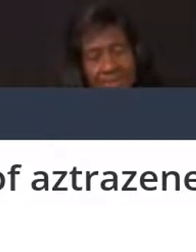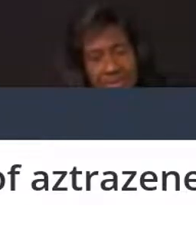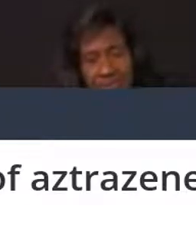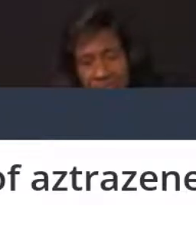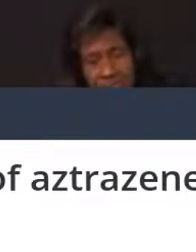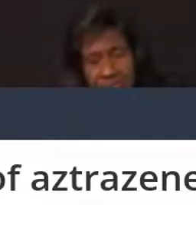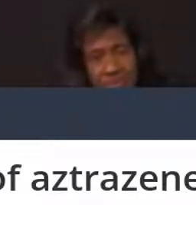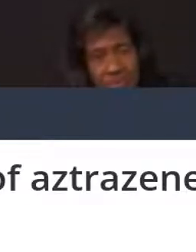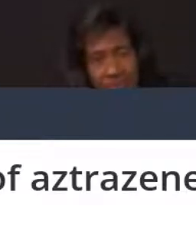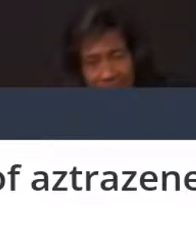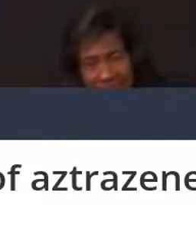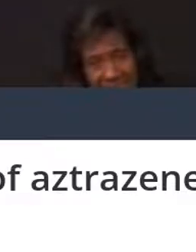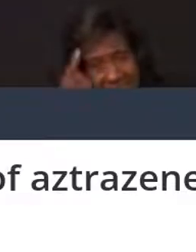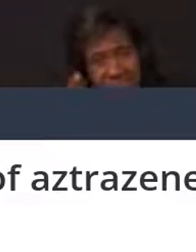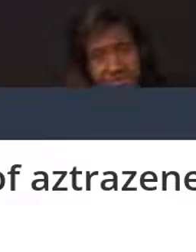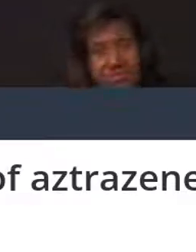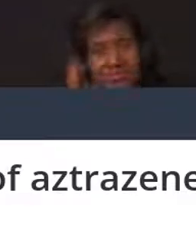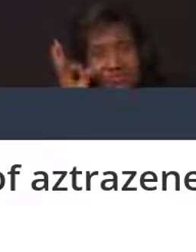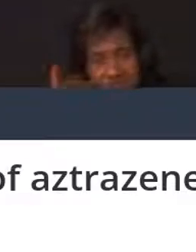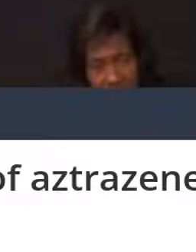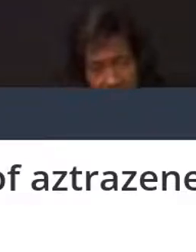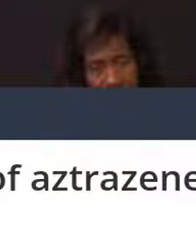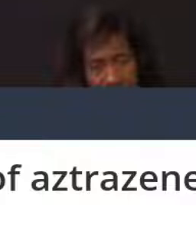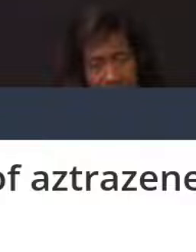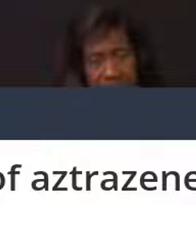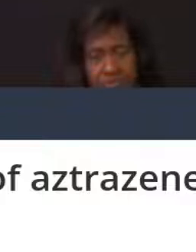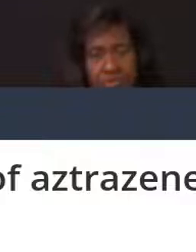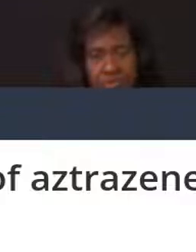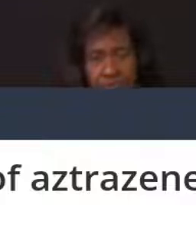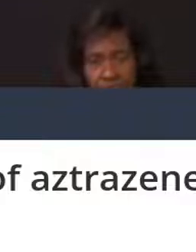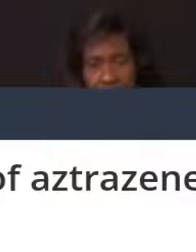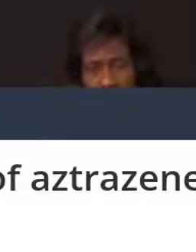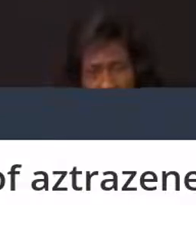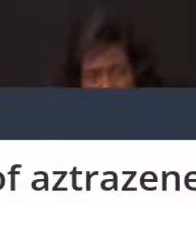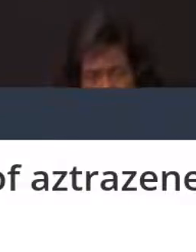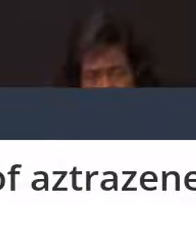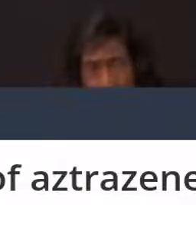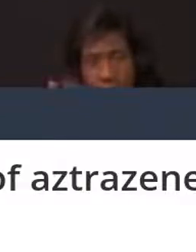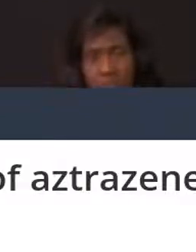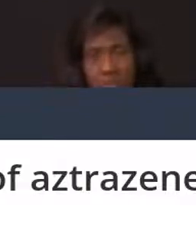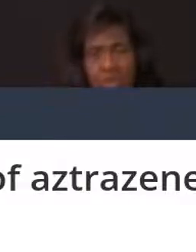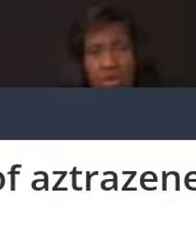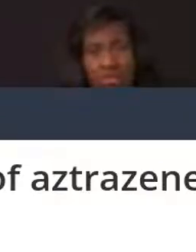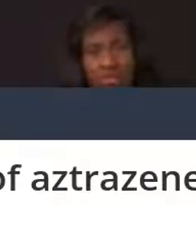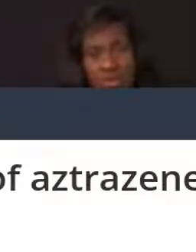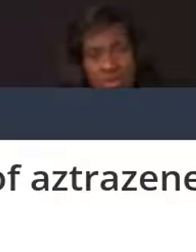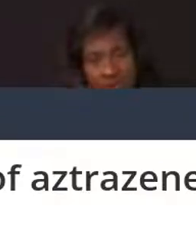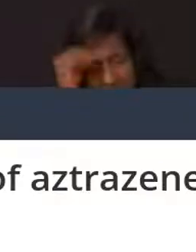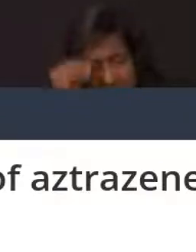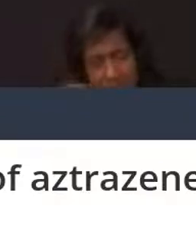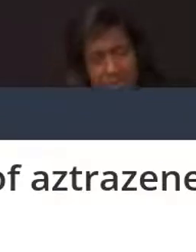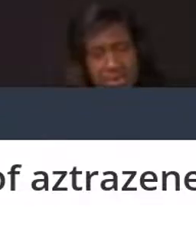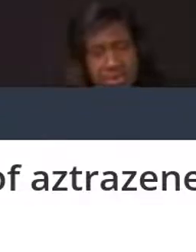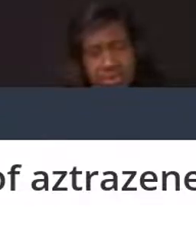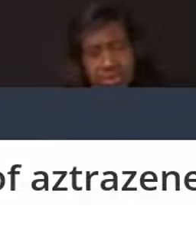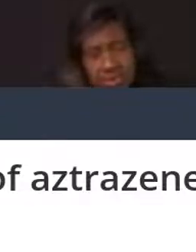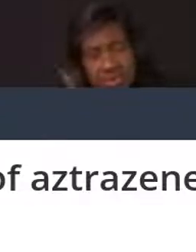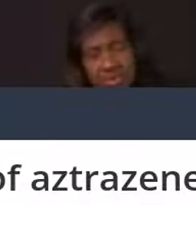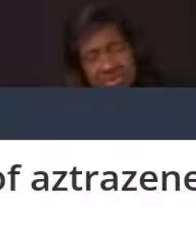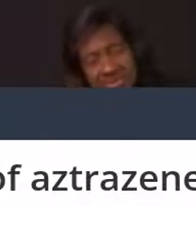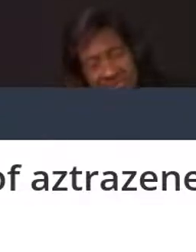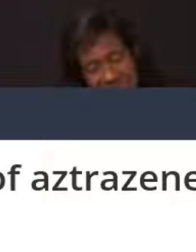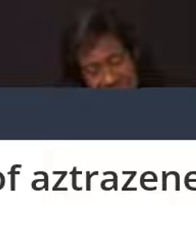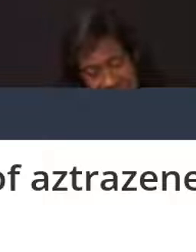COVID-19. And through these lessons, we have learned, as I said, we've adapted. We are amending our reopening